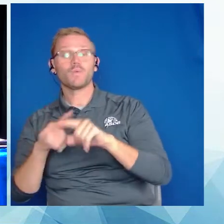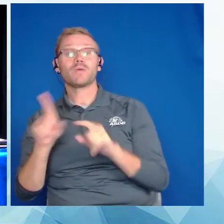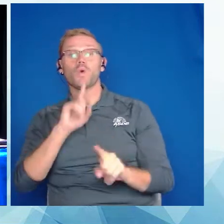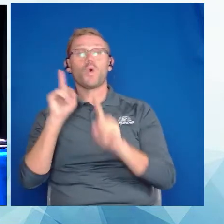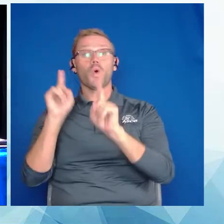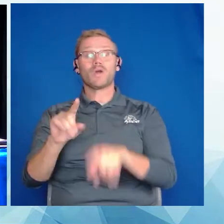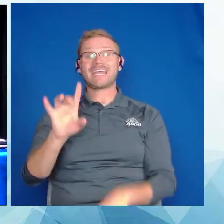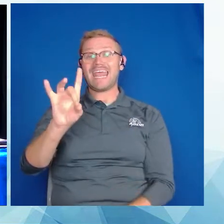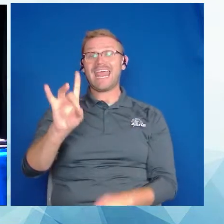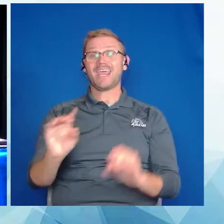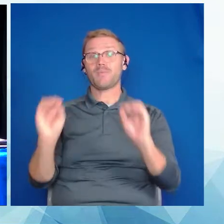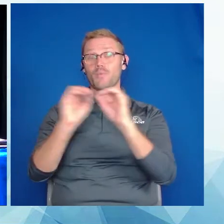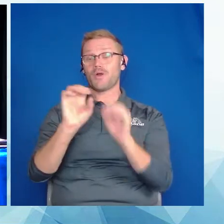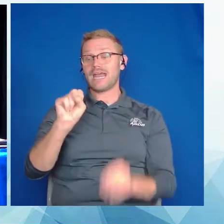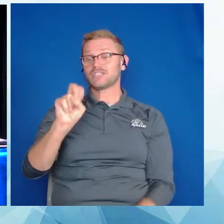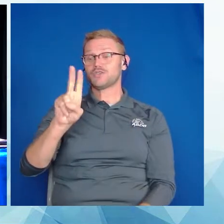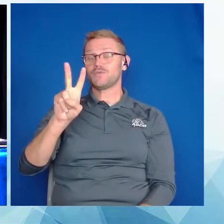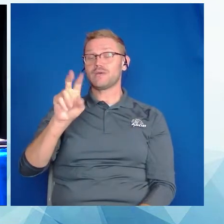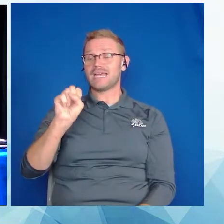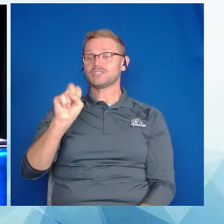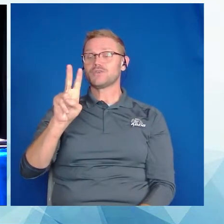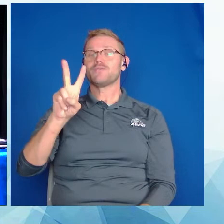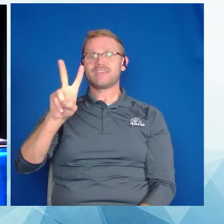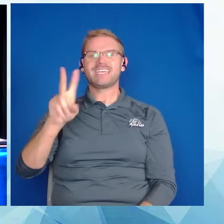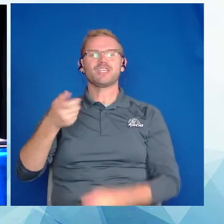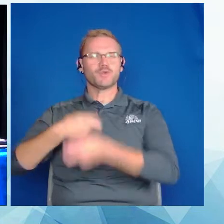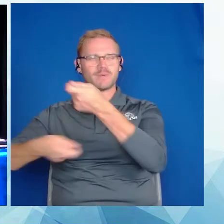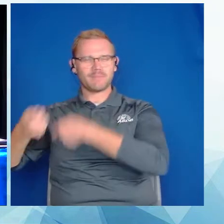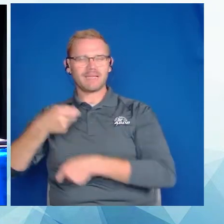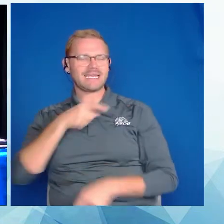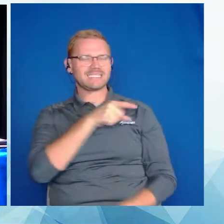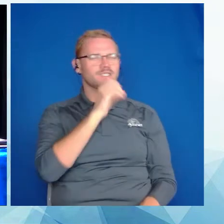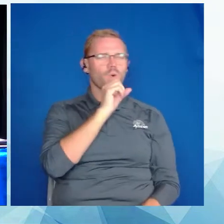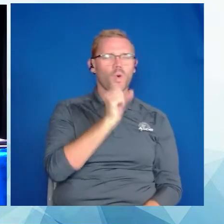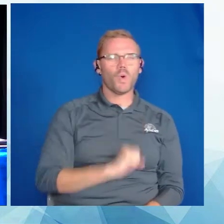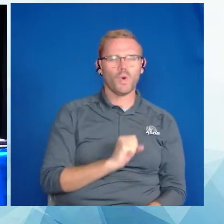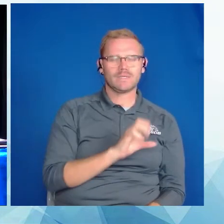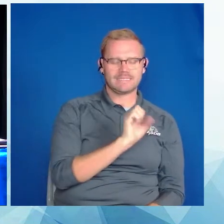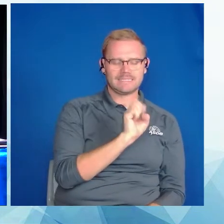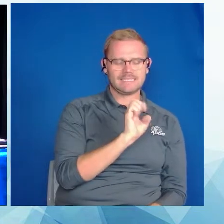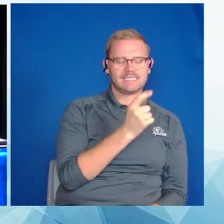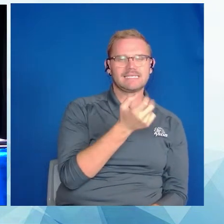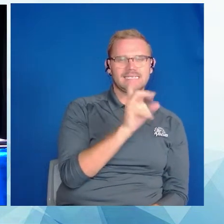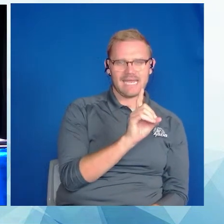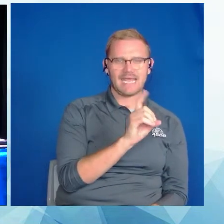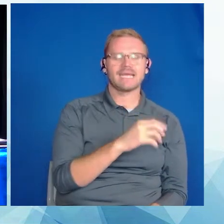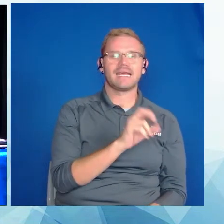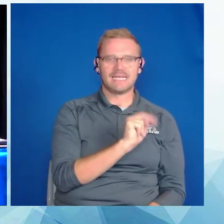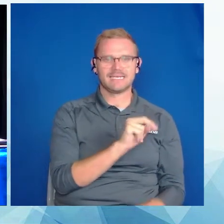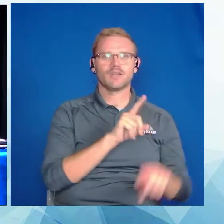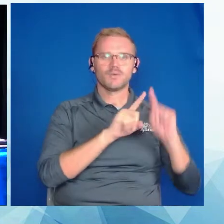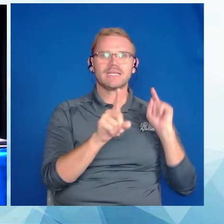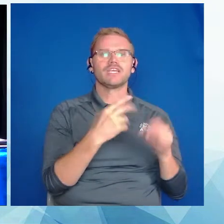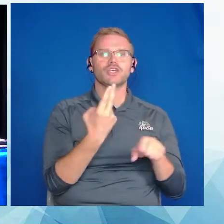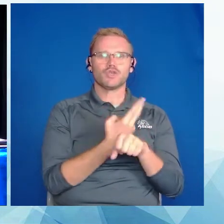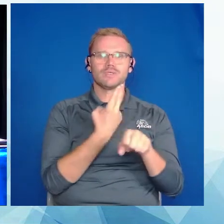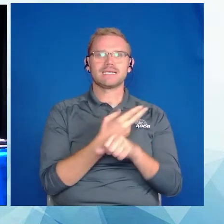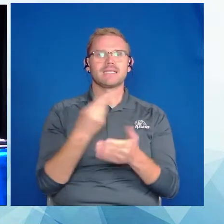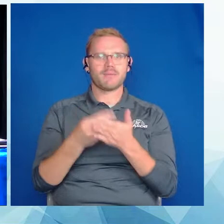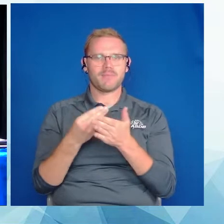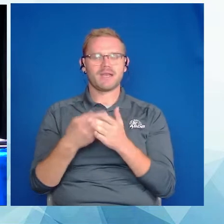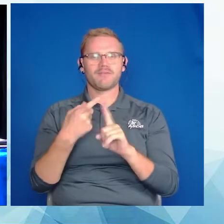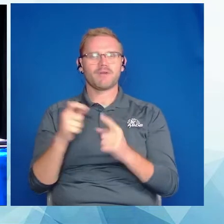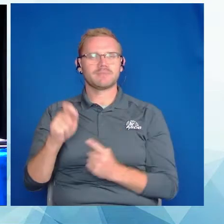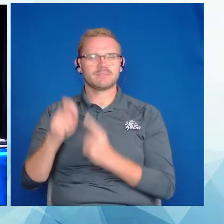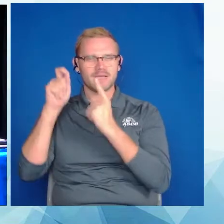more SUVs this year to replace the fleet's older sedans using the annual special line item funding that we